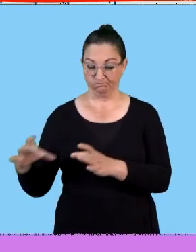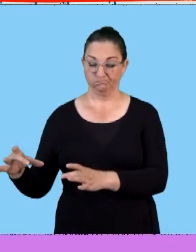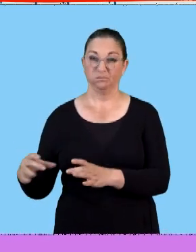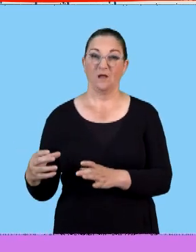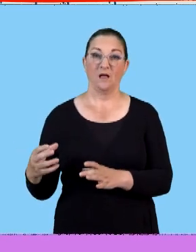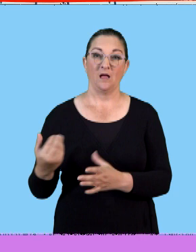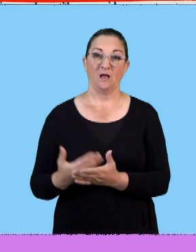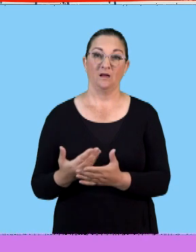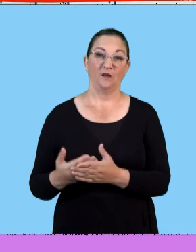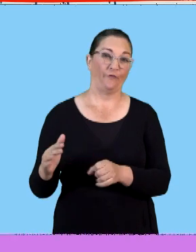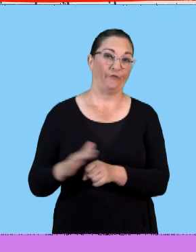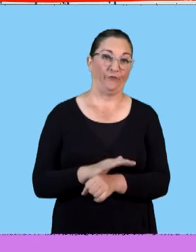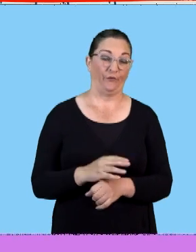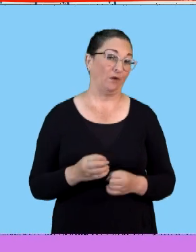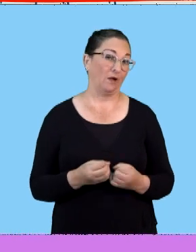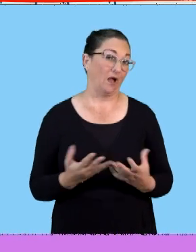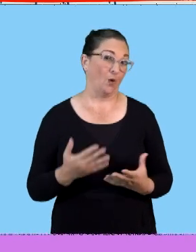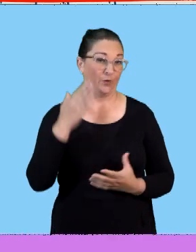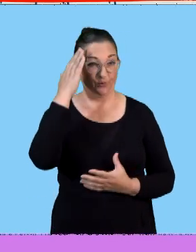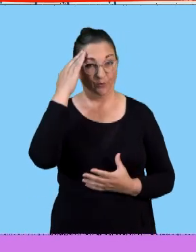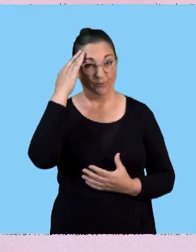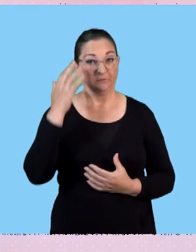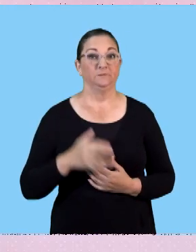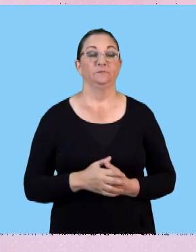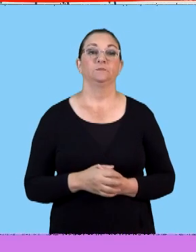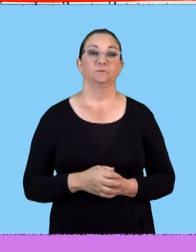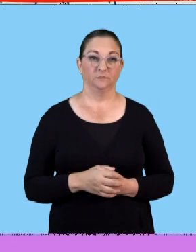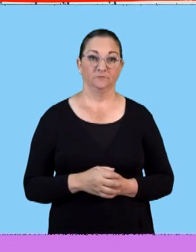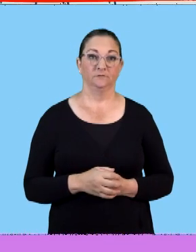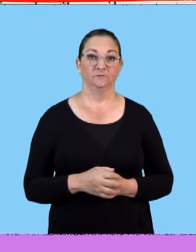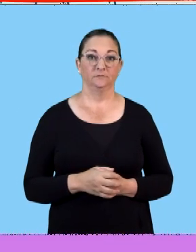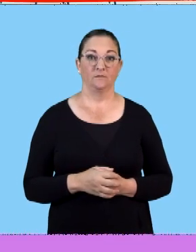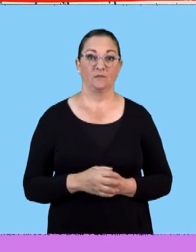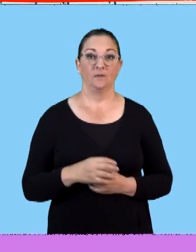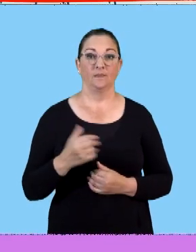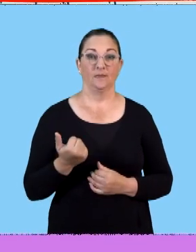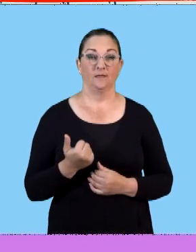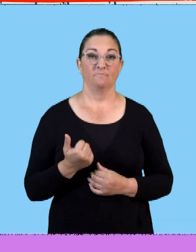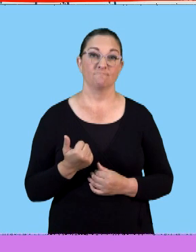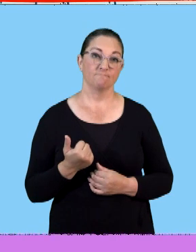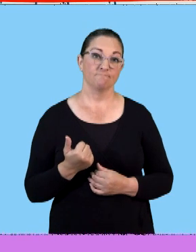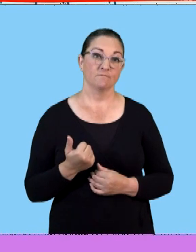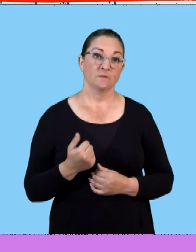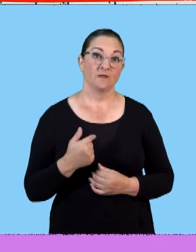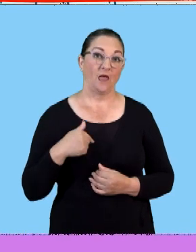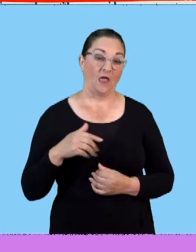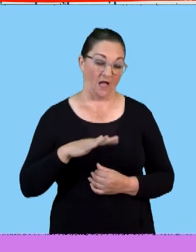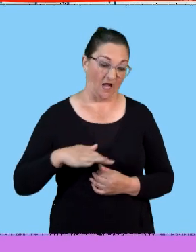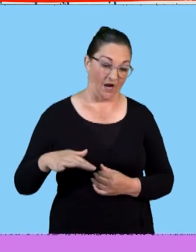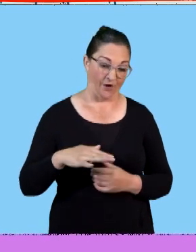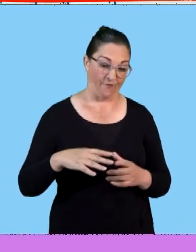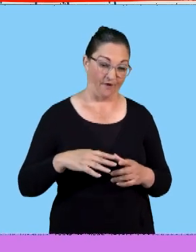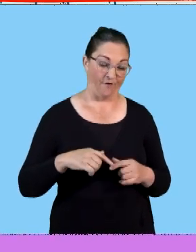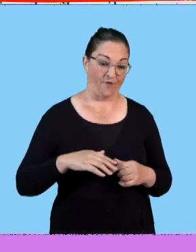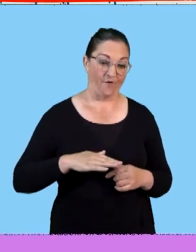needed to cover the entire soccer field. So how will I go about? Okay, so let's look. So therefore I'll take the